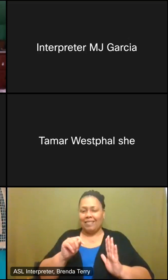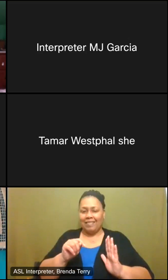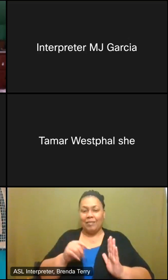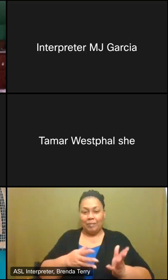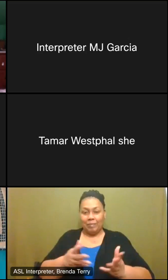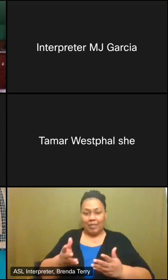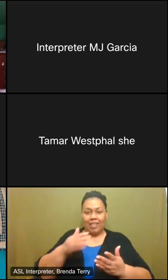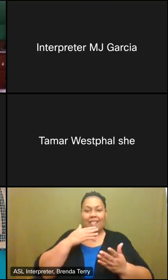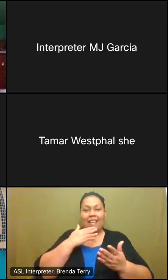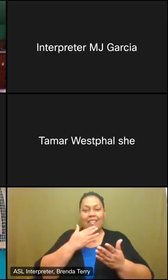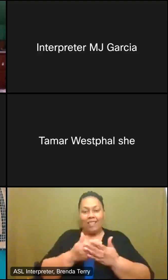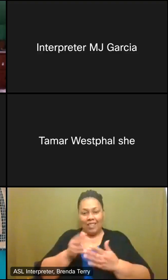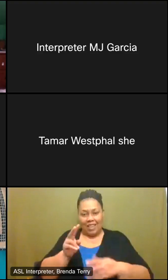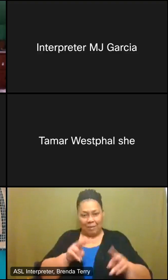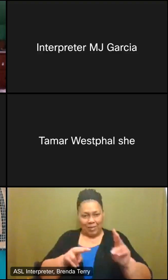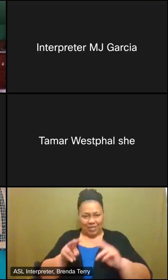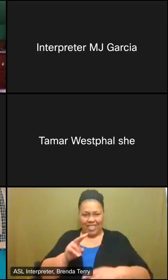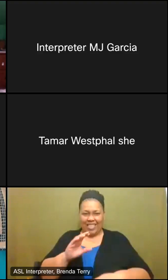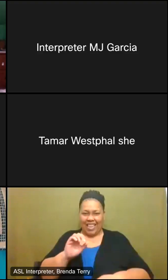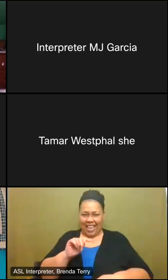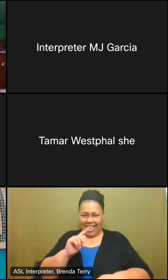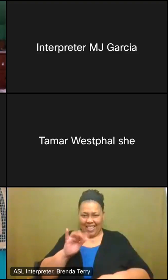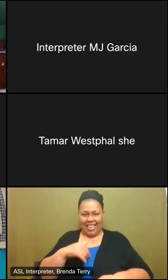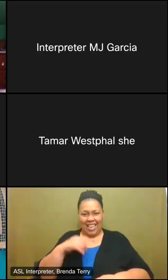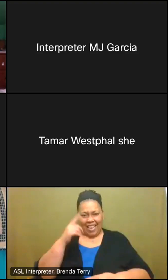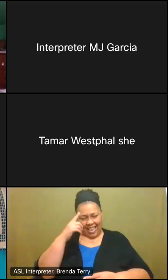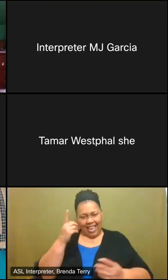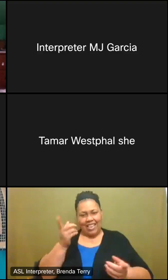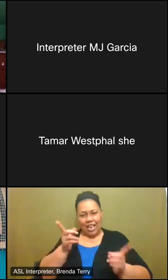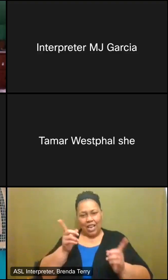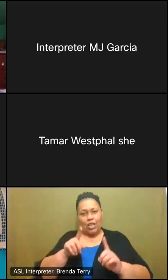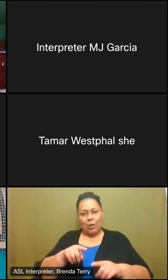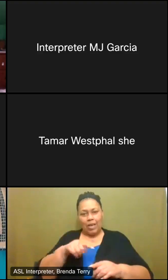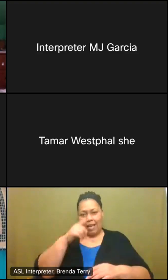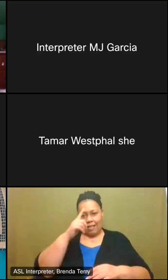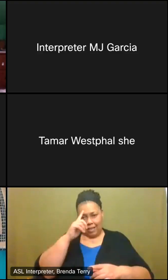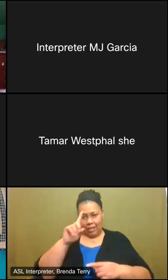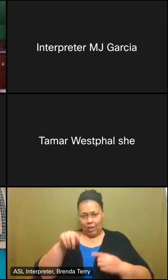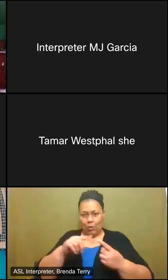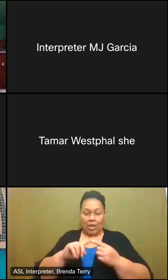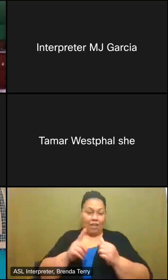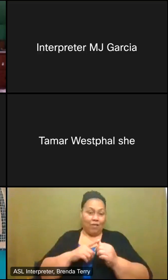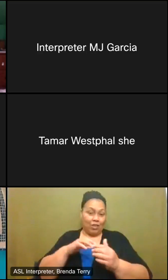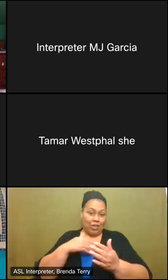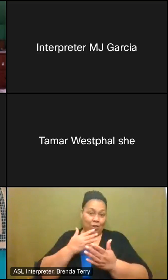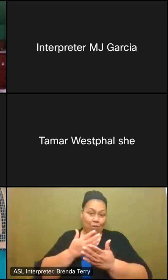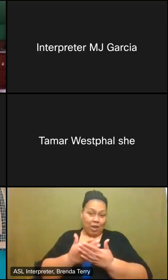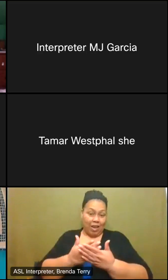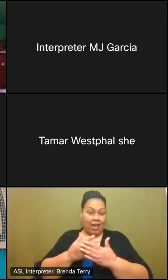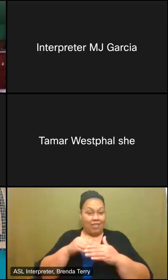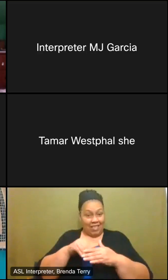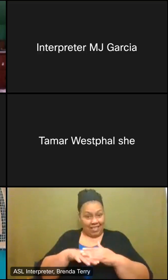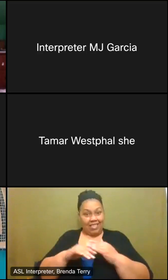That's a good observation, Miss Kathy, because I agree. I think that when I first arrived to this country, I think I had a lot of